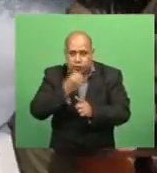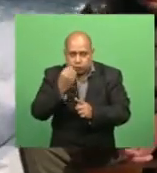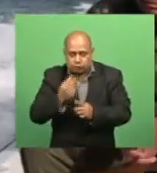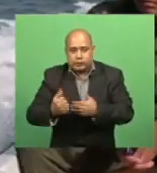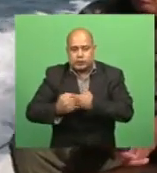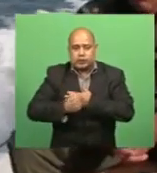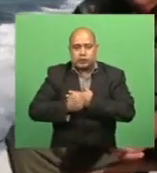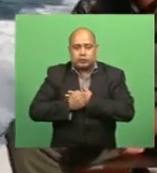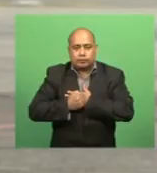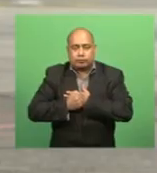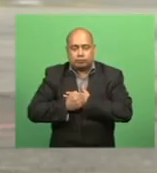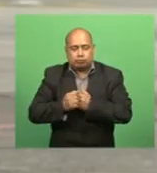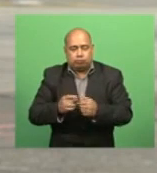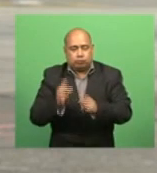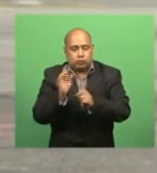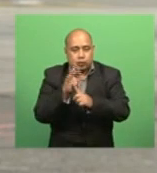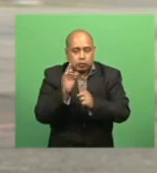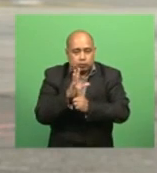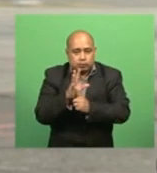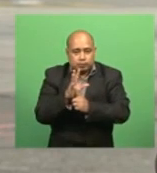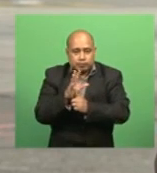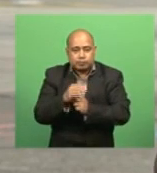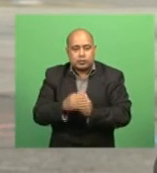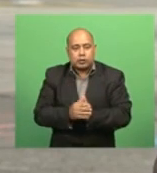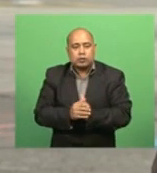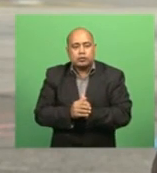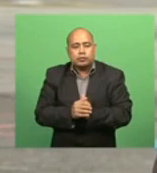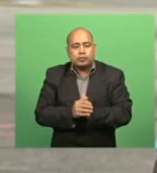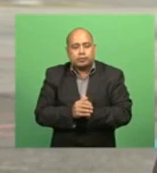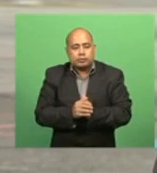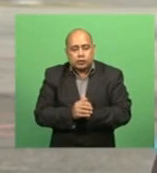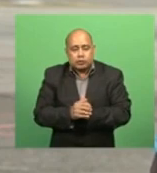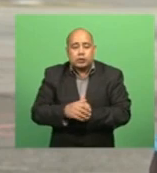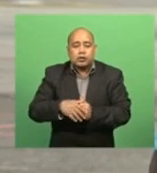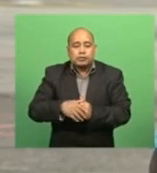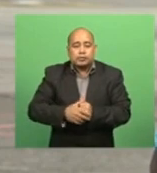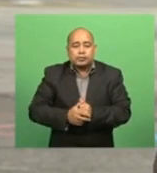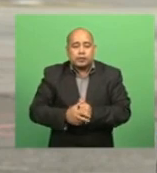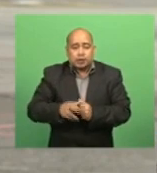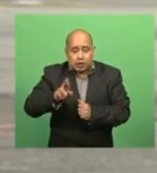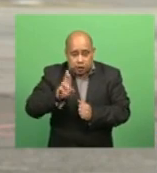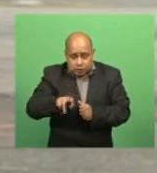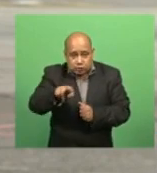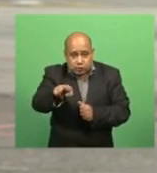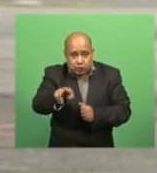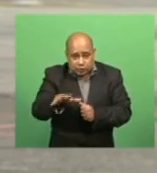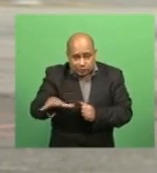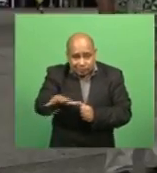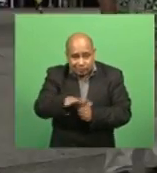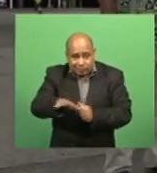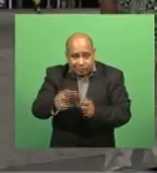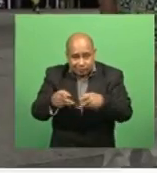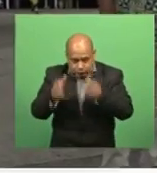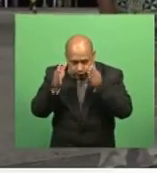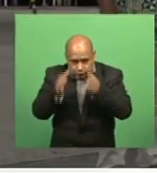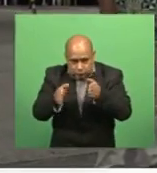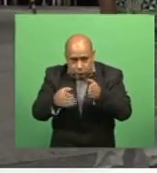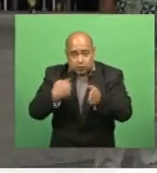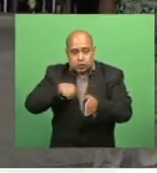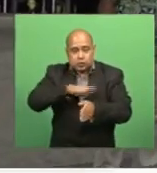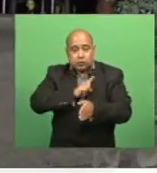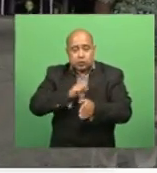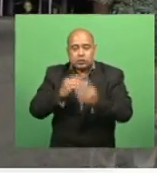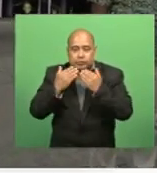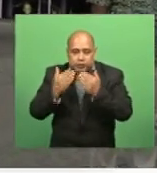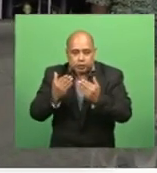the essential services in the rural areas. And that is the focus for us as we speak. Australian High